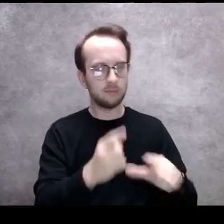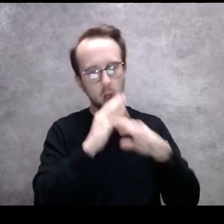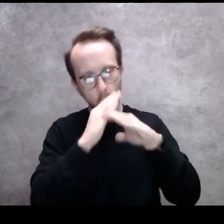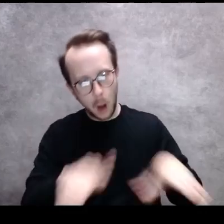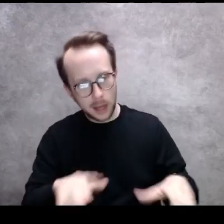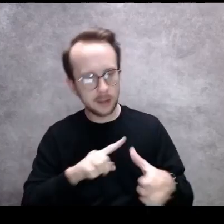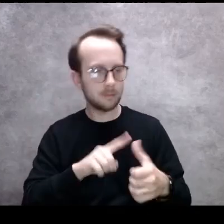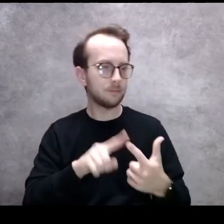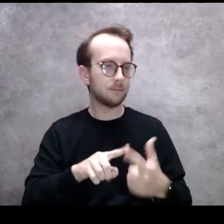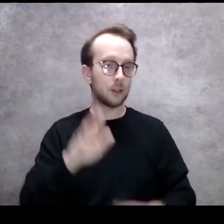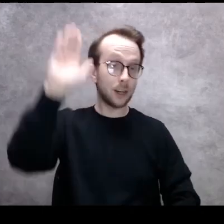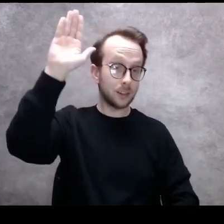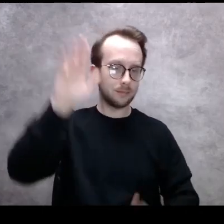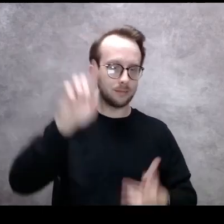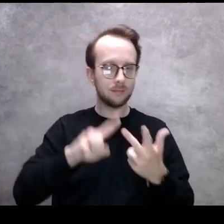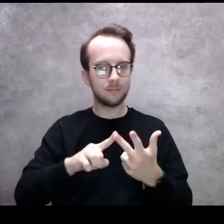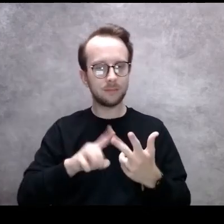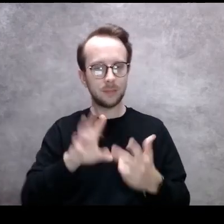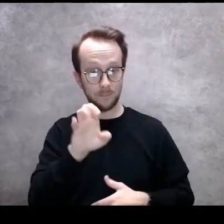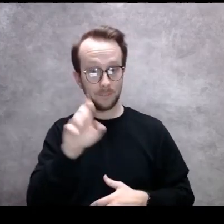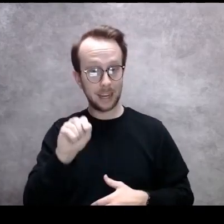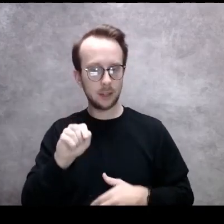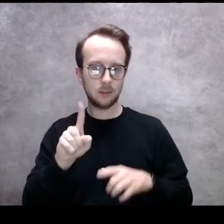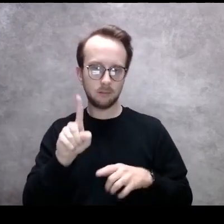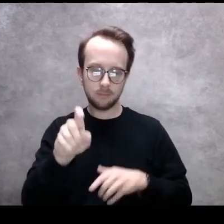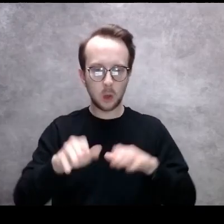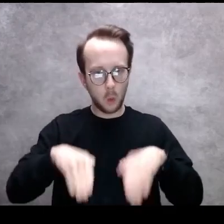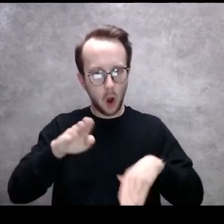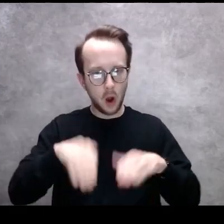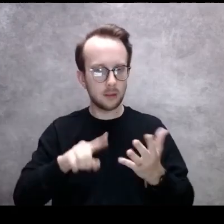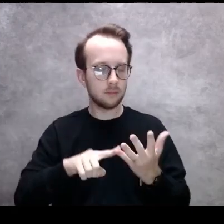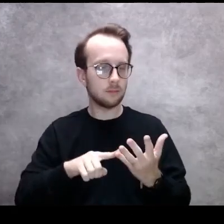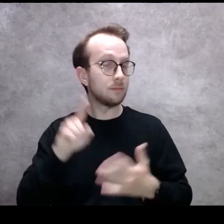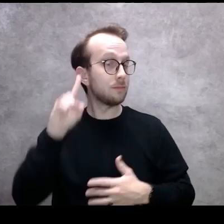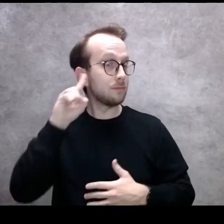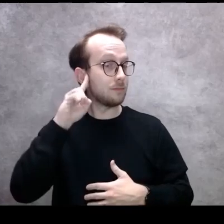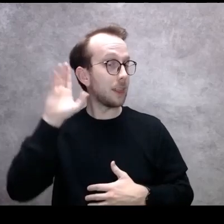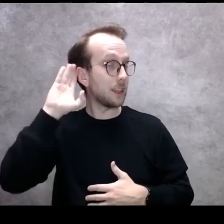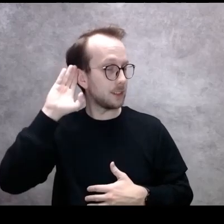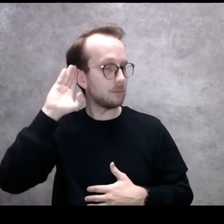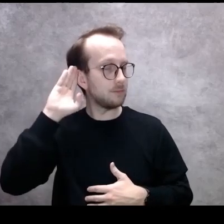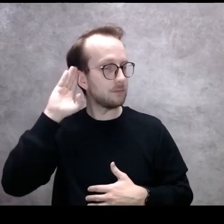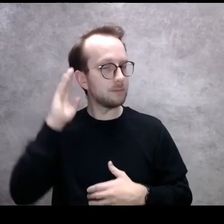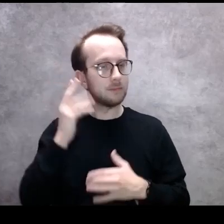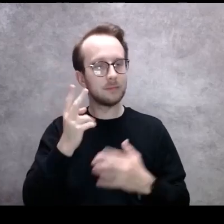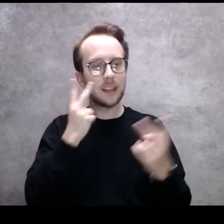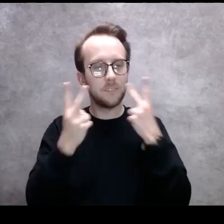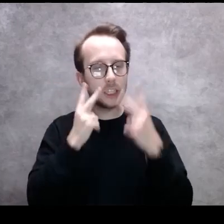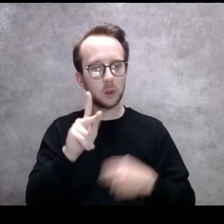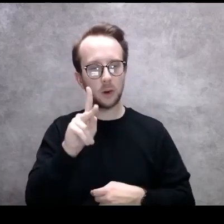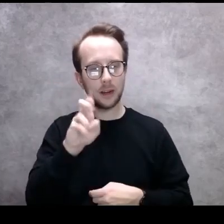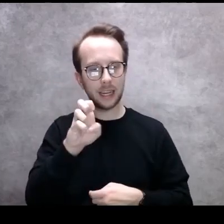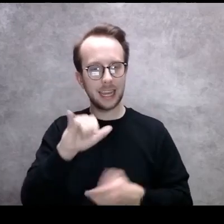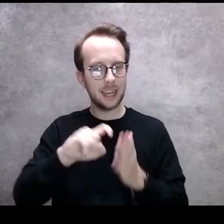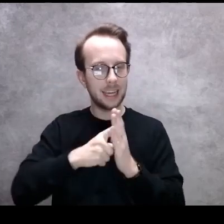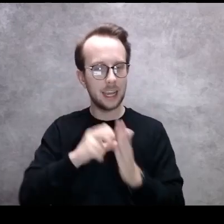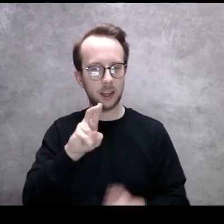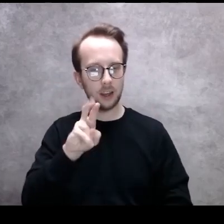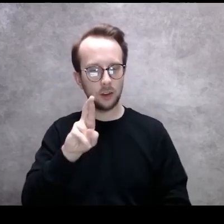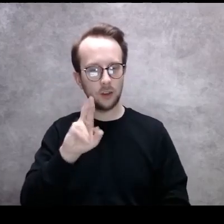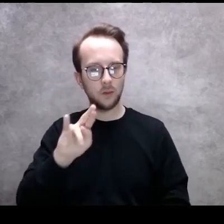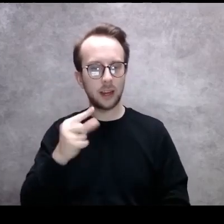raise hand, walking feet, or listening. These visual cue rings can be utilized by all general education